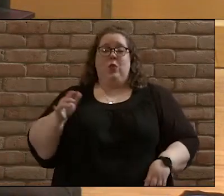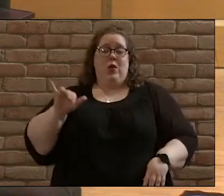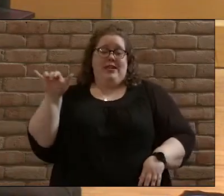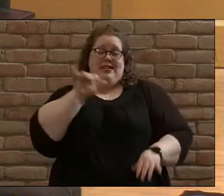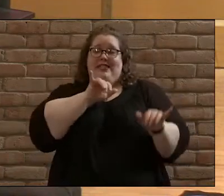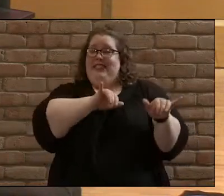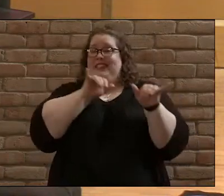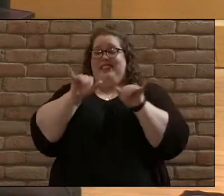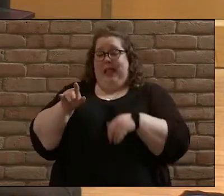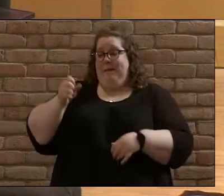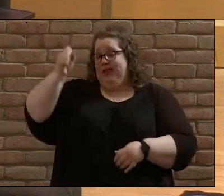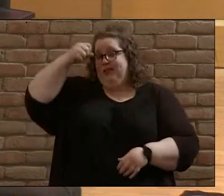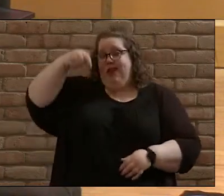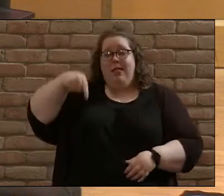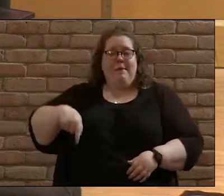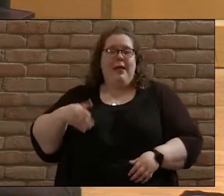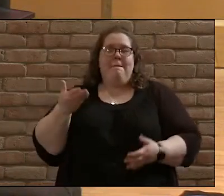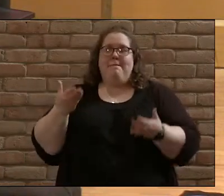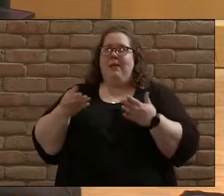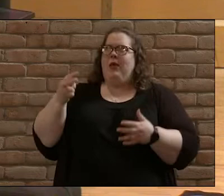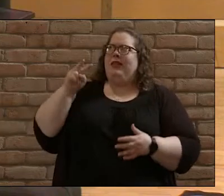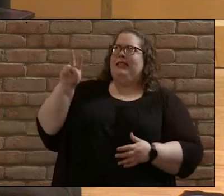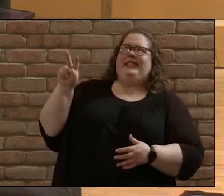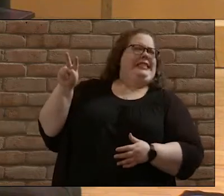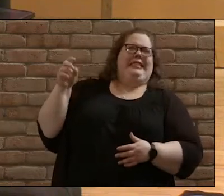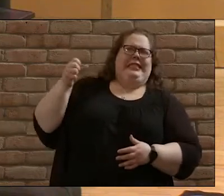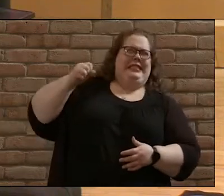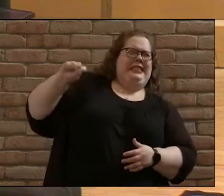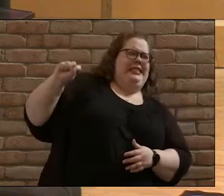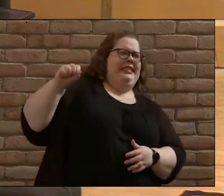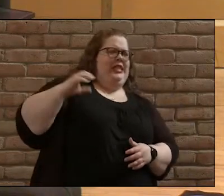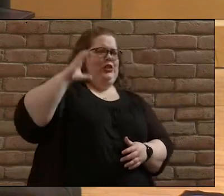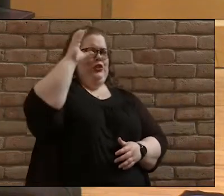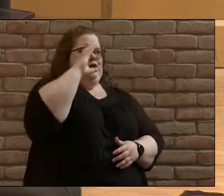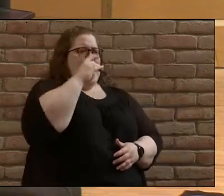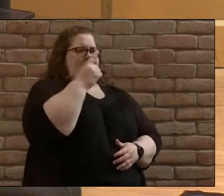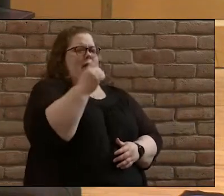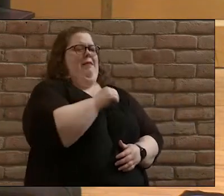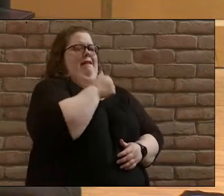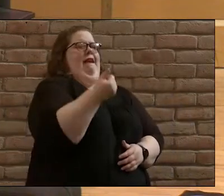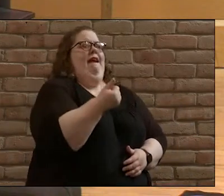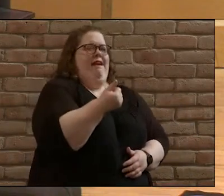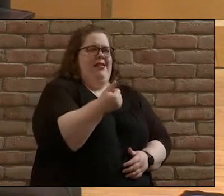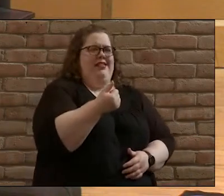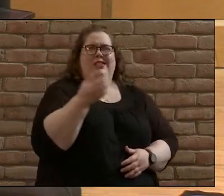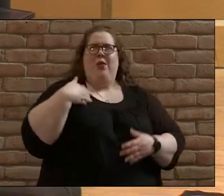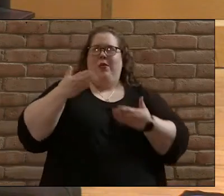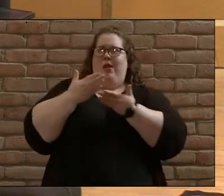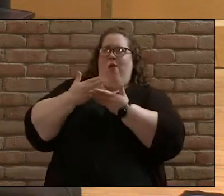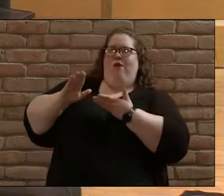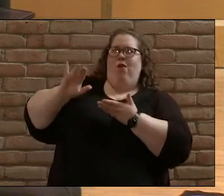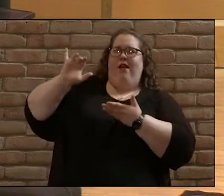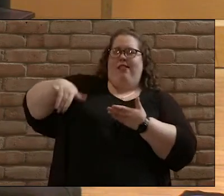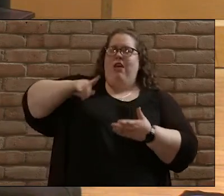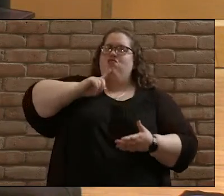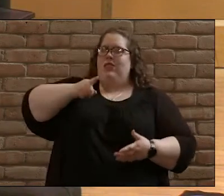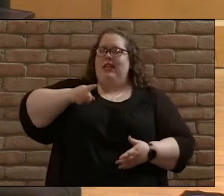look for something different. We might try to avoid this purpose and avoid this reality.